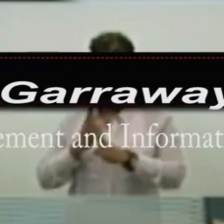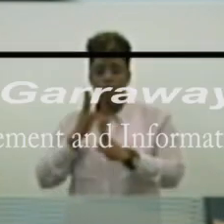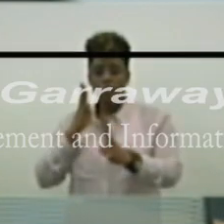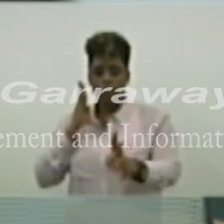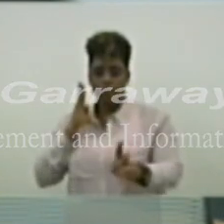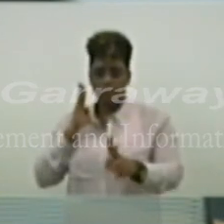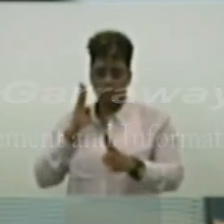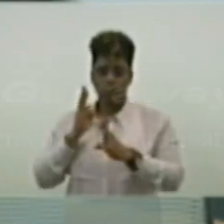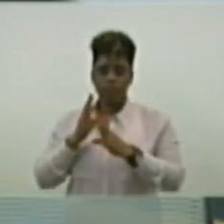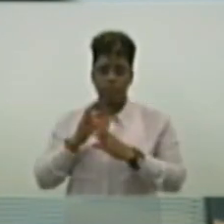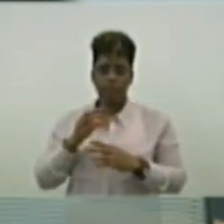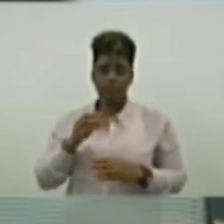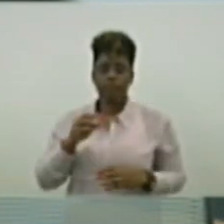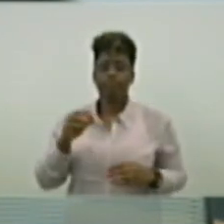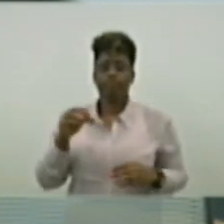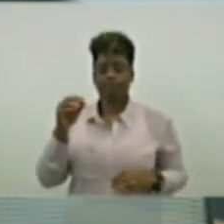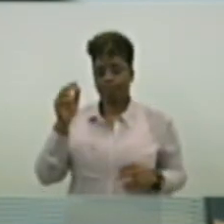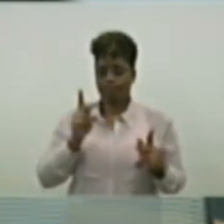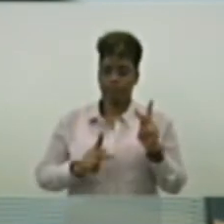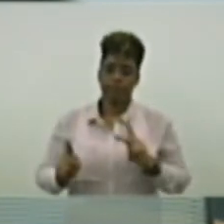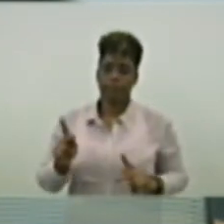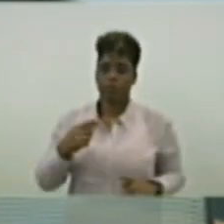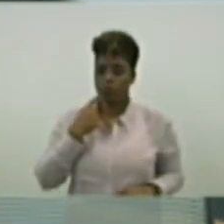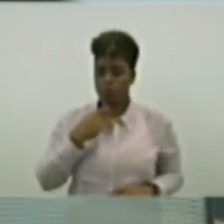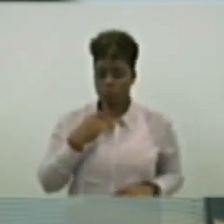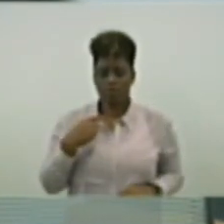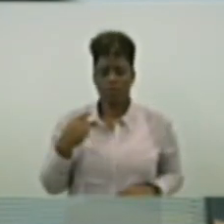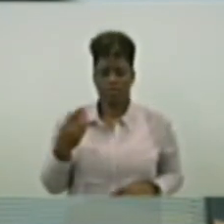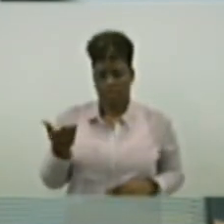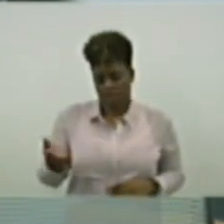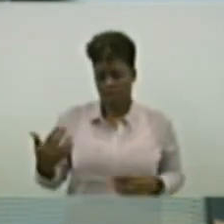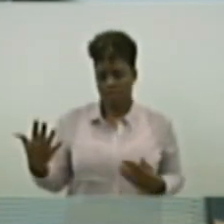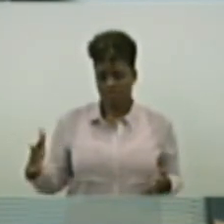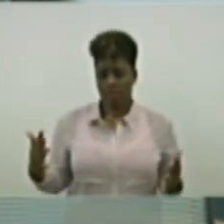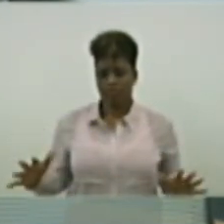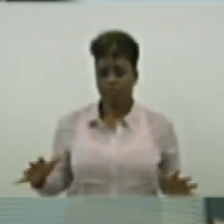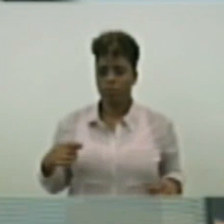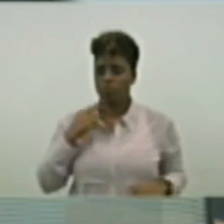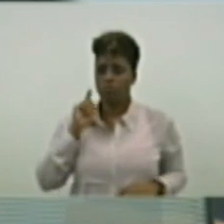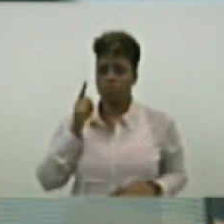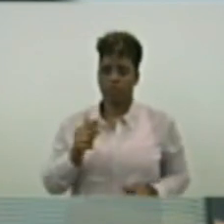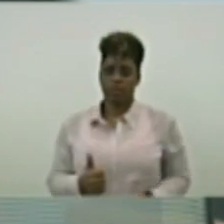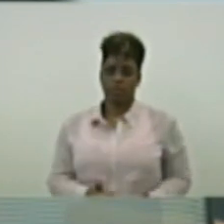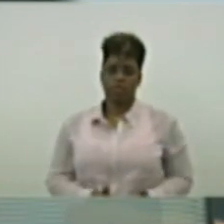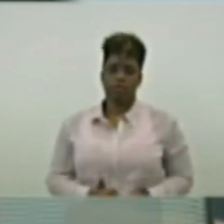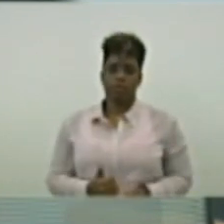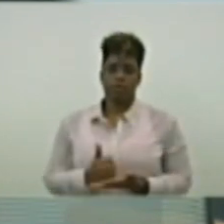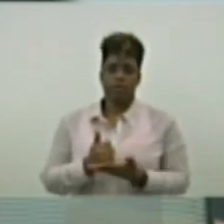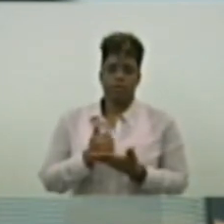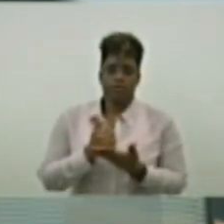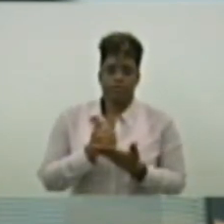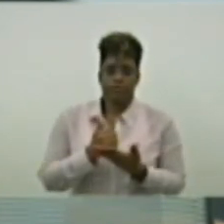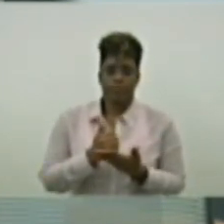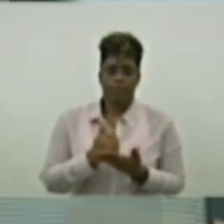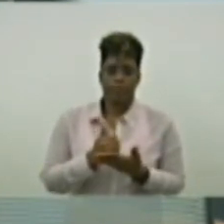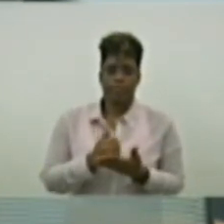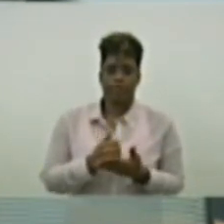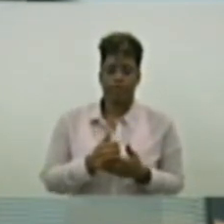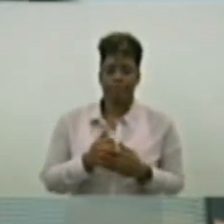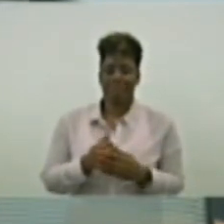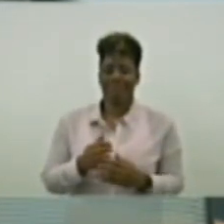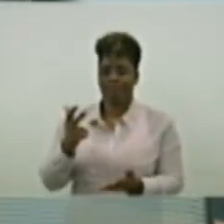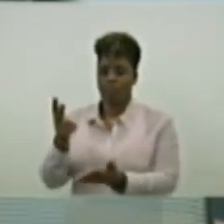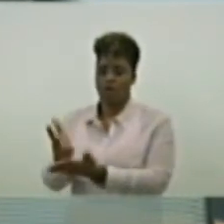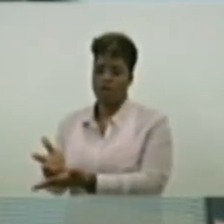who've been there already will be assisting with packing and the